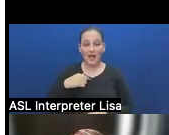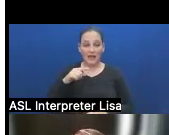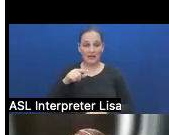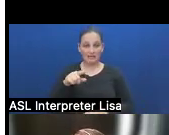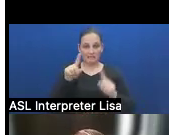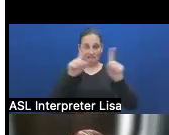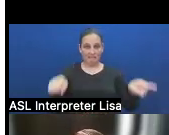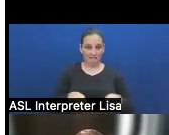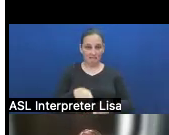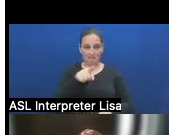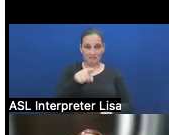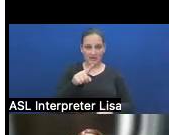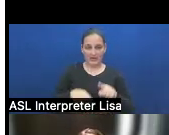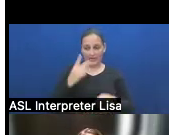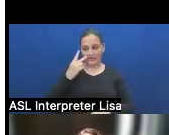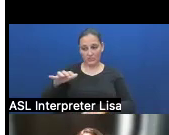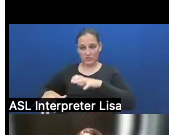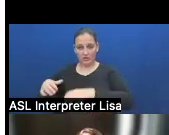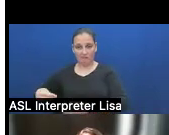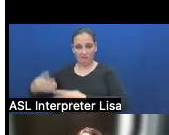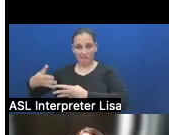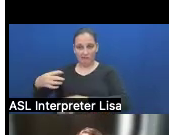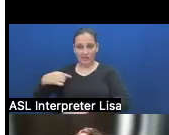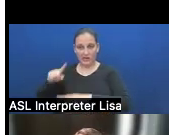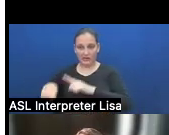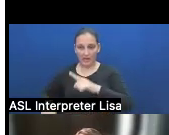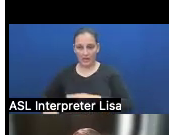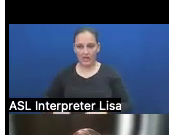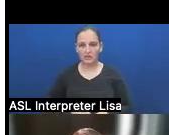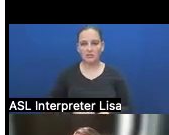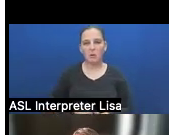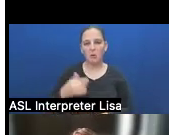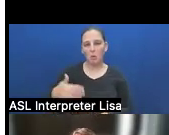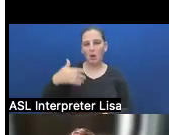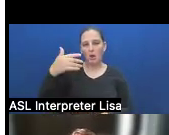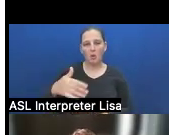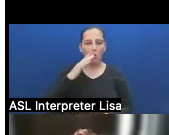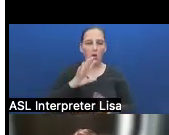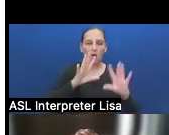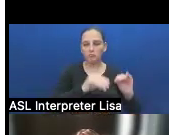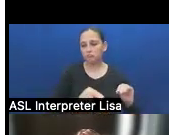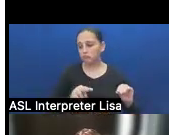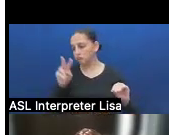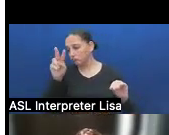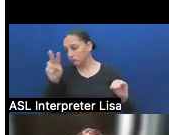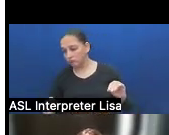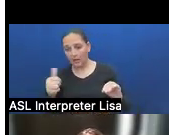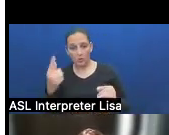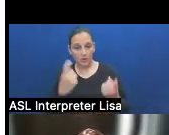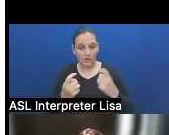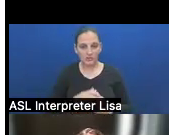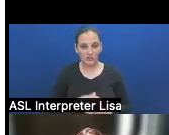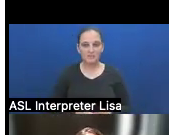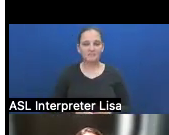have at this moment. So I'm going to take a break occasionally and just be like, are there any questions? But I'm a